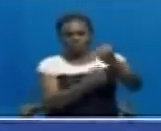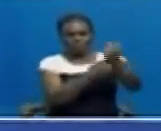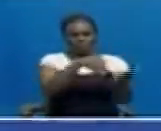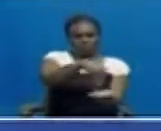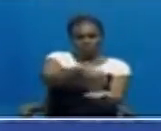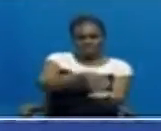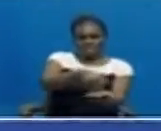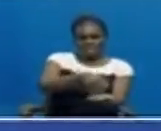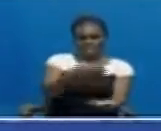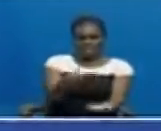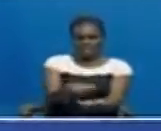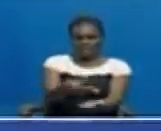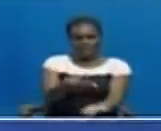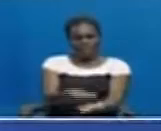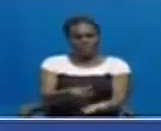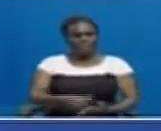shilling.